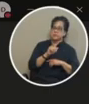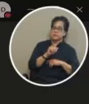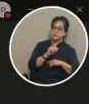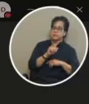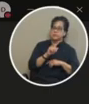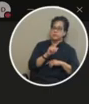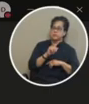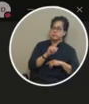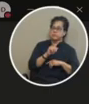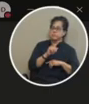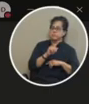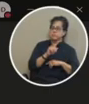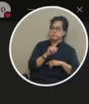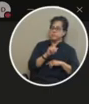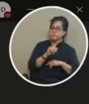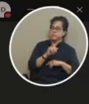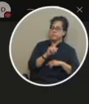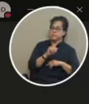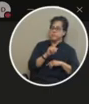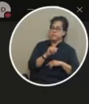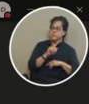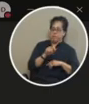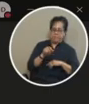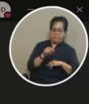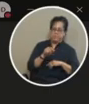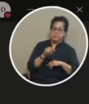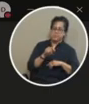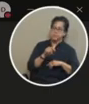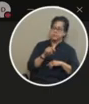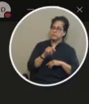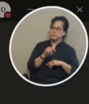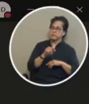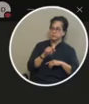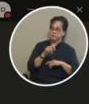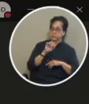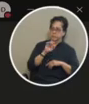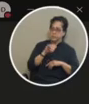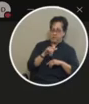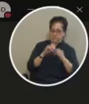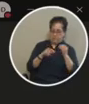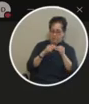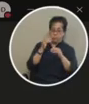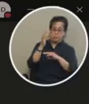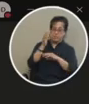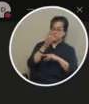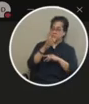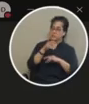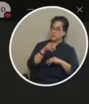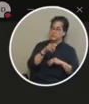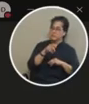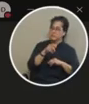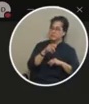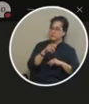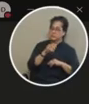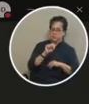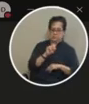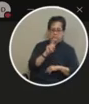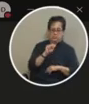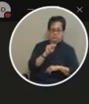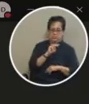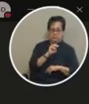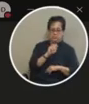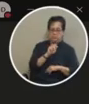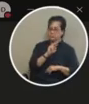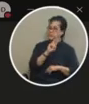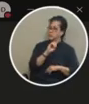was just the first section. Okay, Robert, a lot of questions about your presentation. So with Sun Metro, I